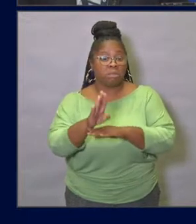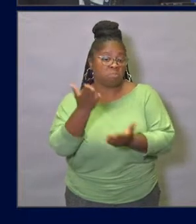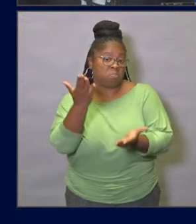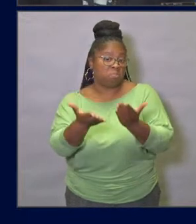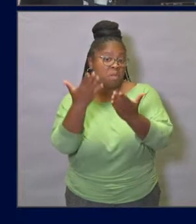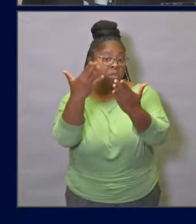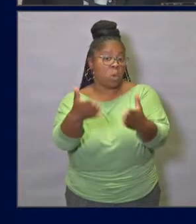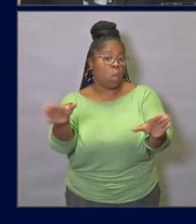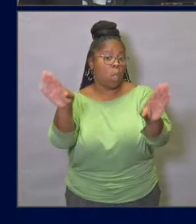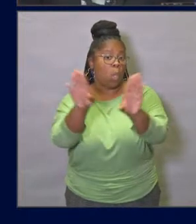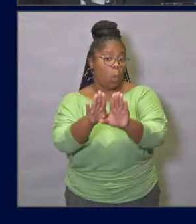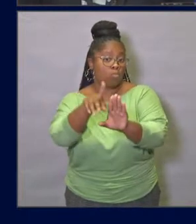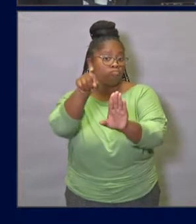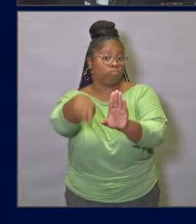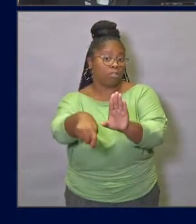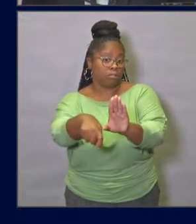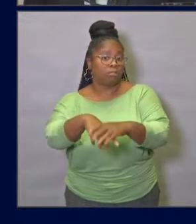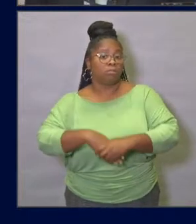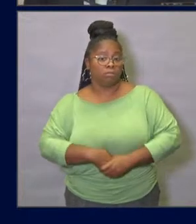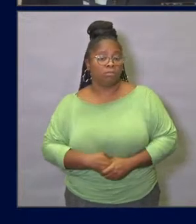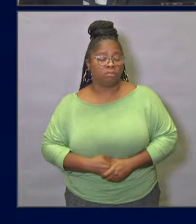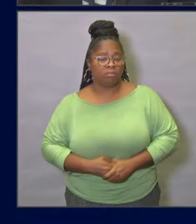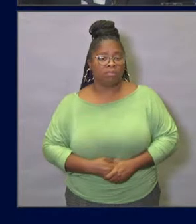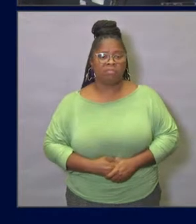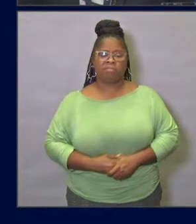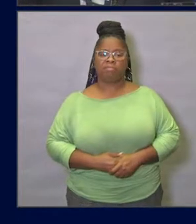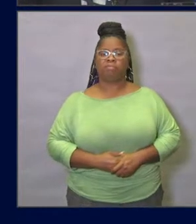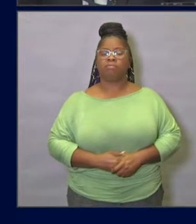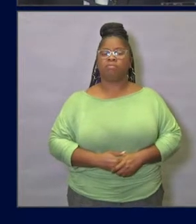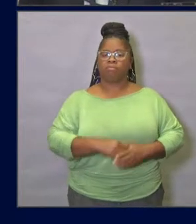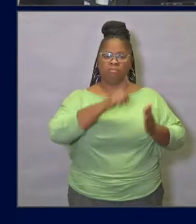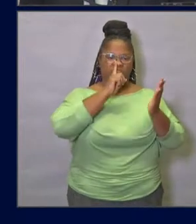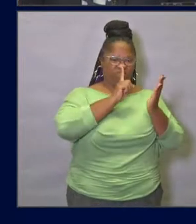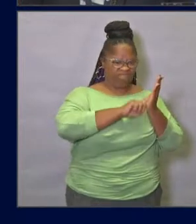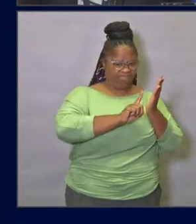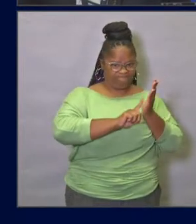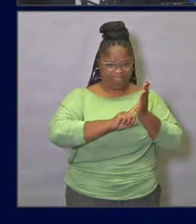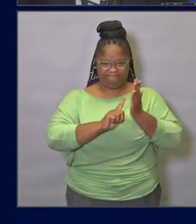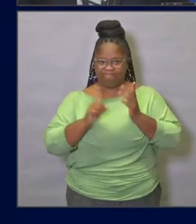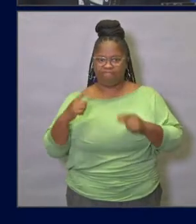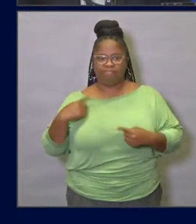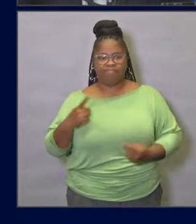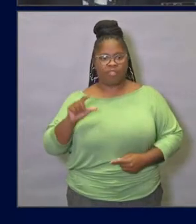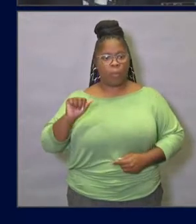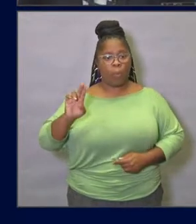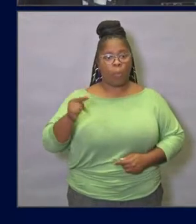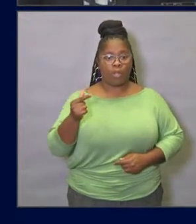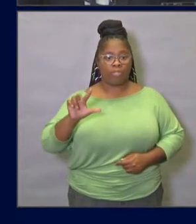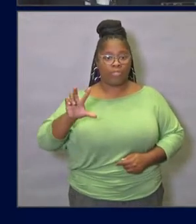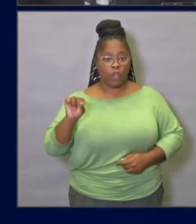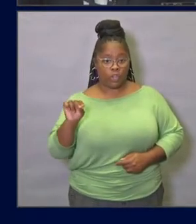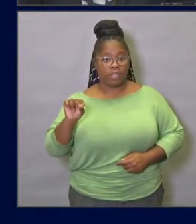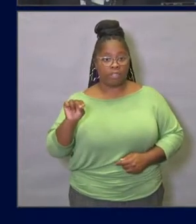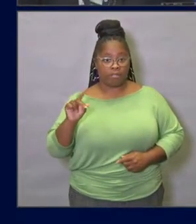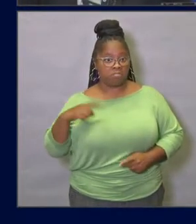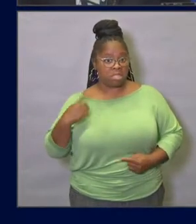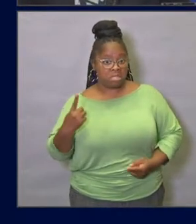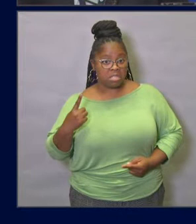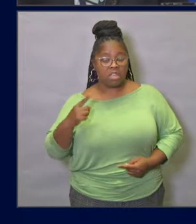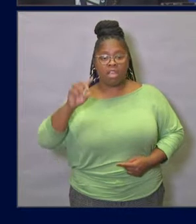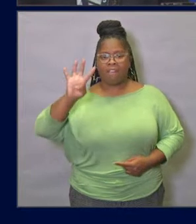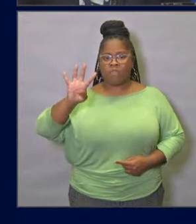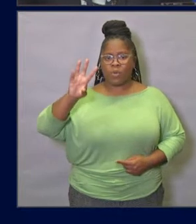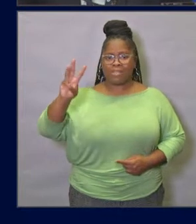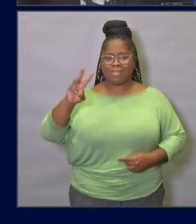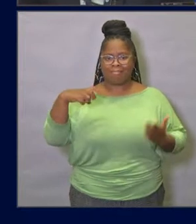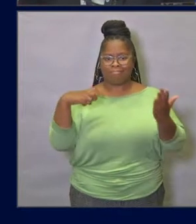officer order or our protocols. As a result of inspections conducted since August 30th, 46 citations have